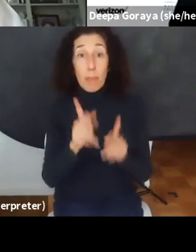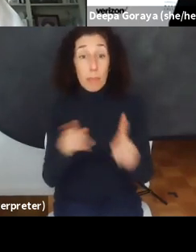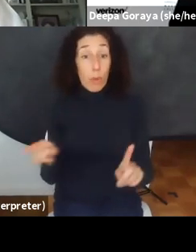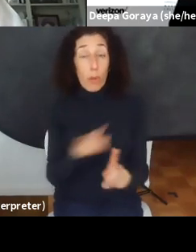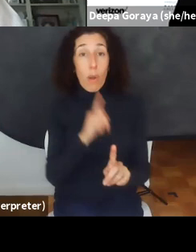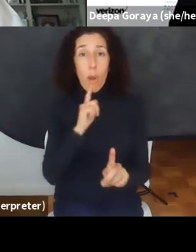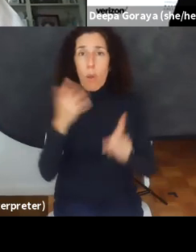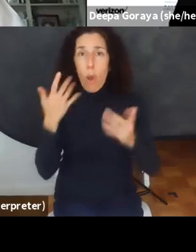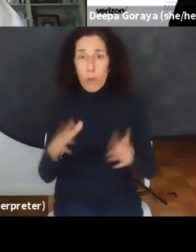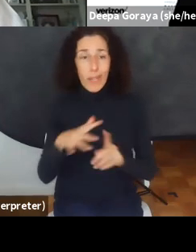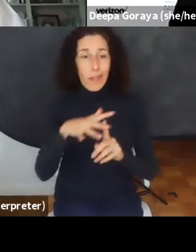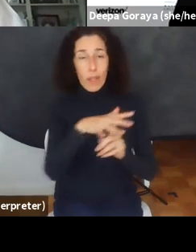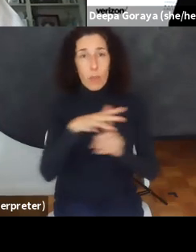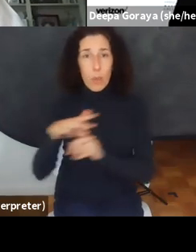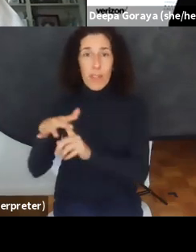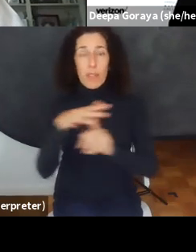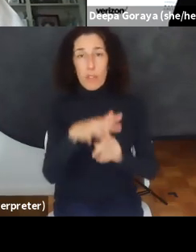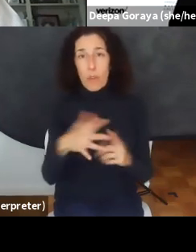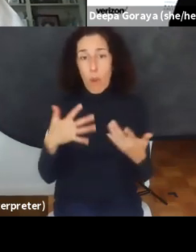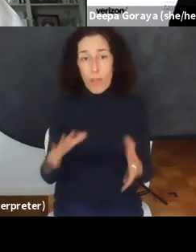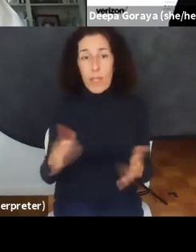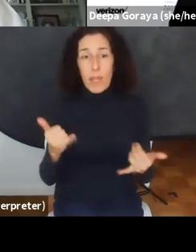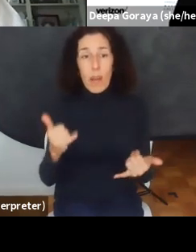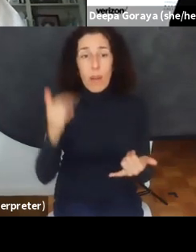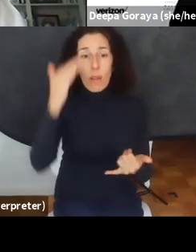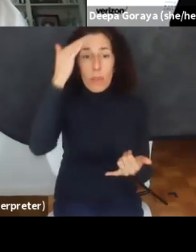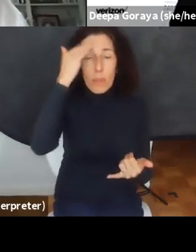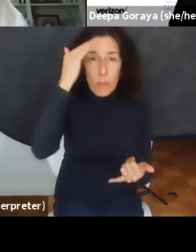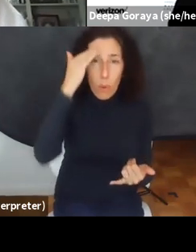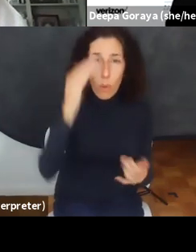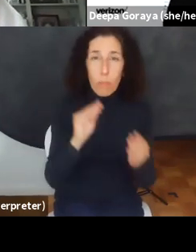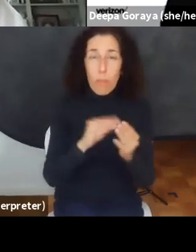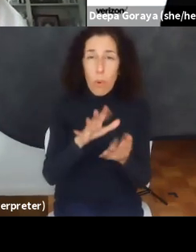We must listen, learn, and lift up voices that are too often ignored.